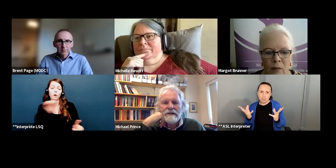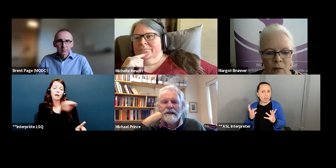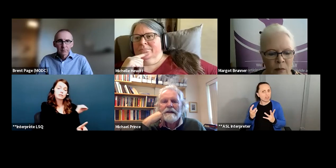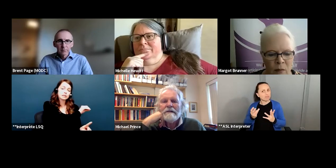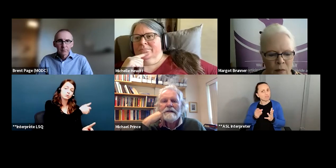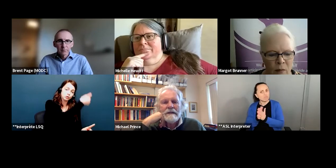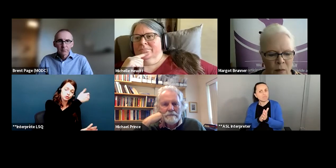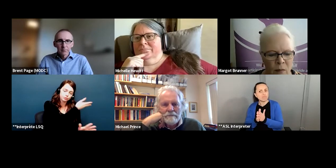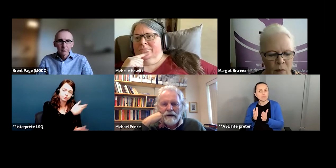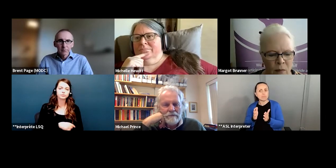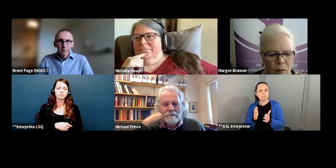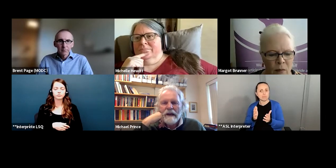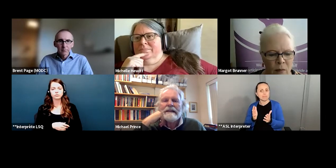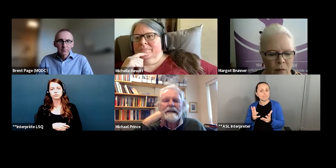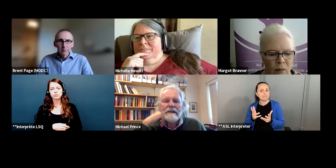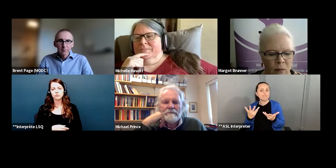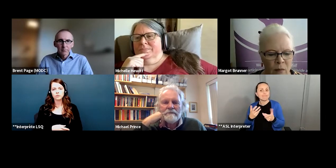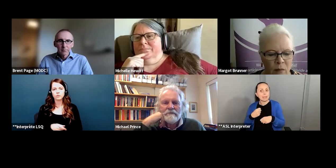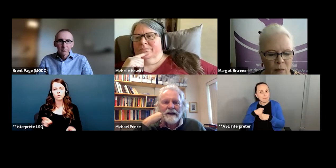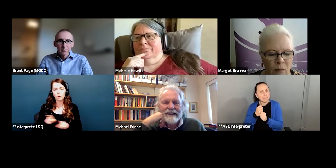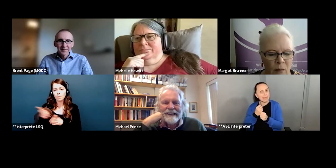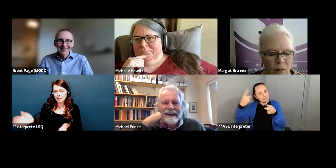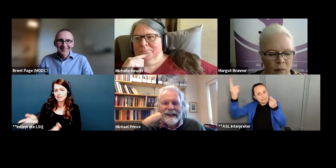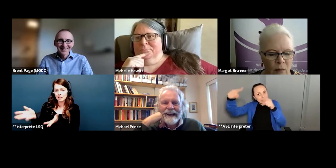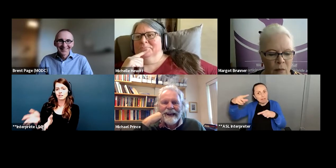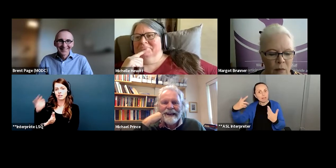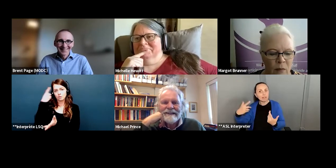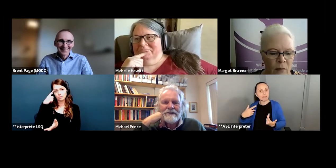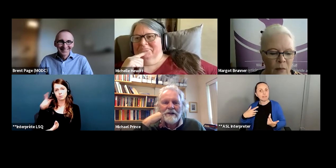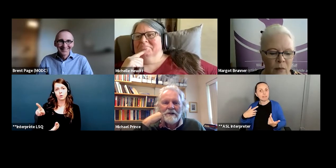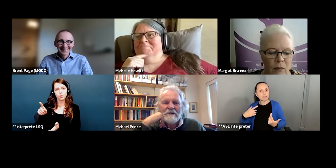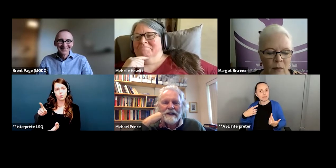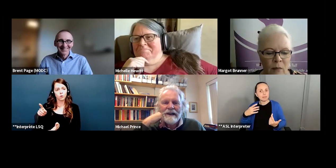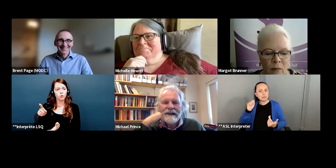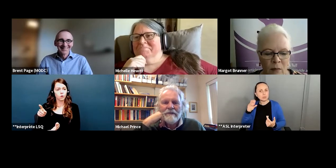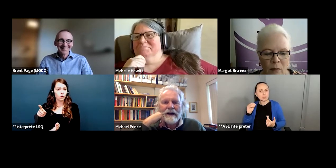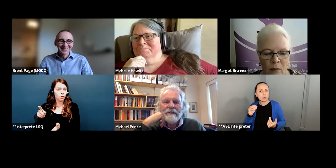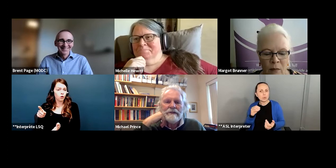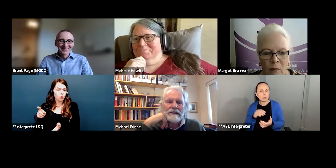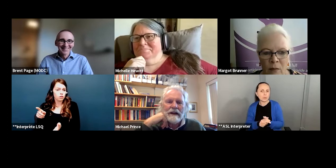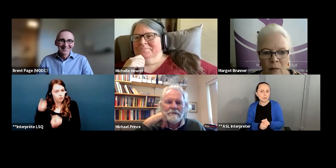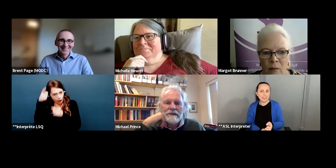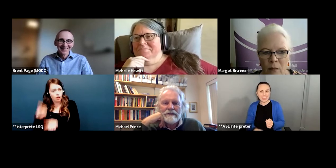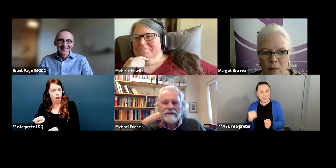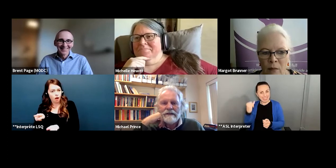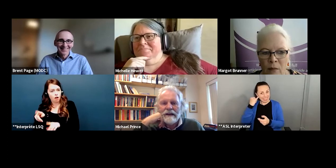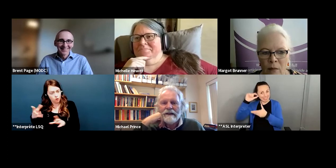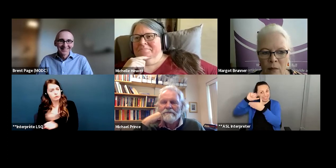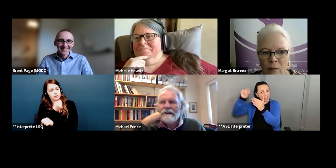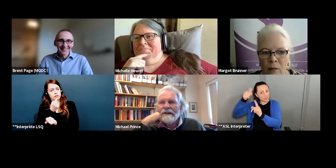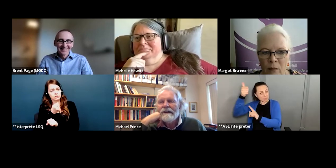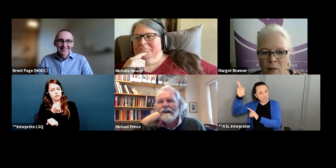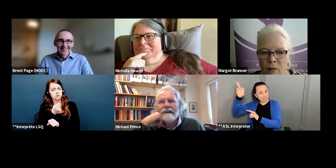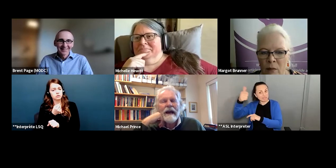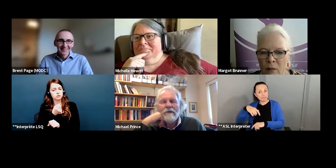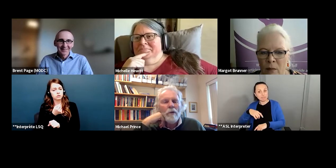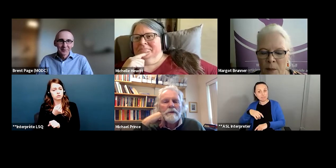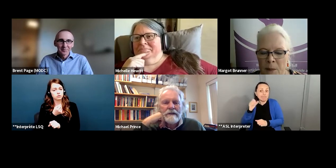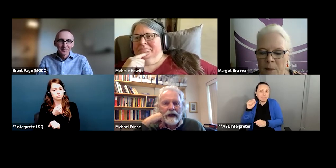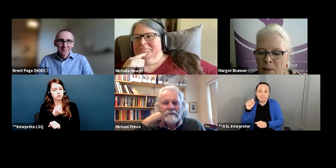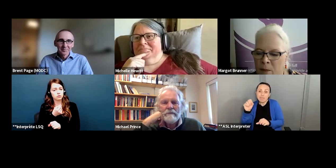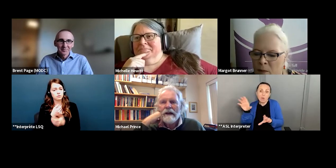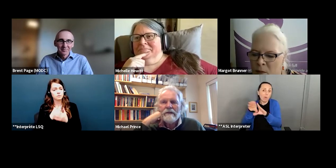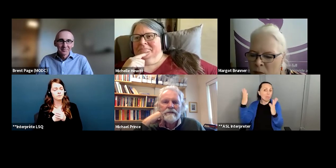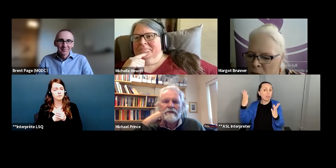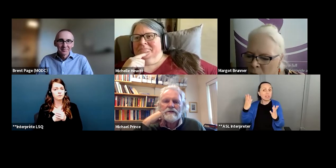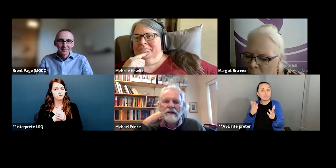to make a deal. And so, and if it's a government that's, open